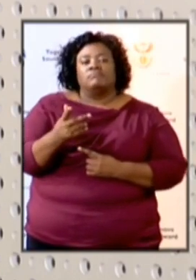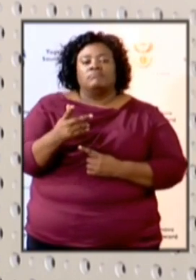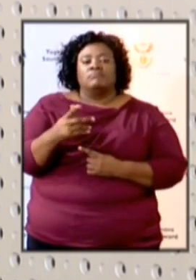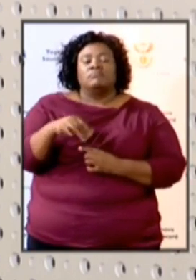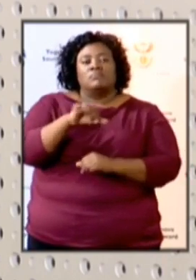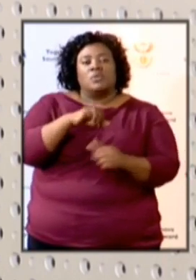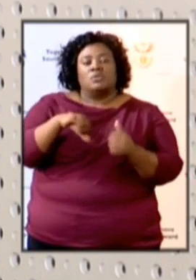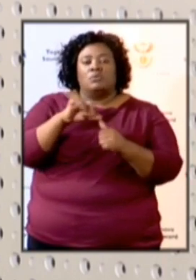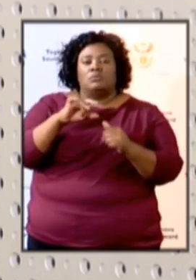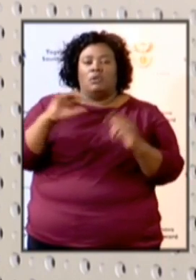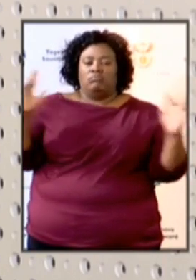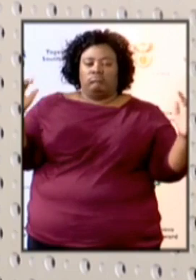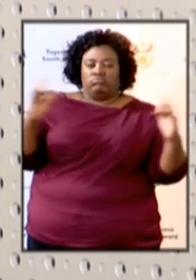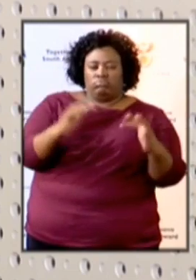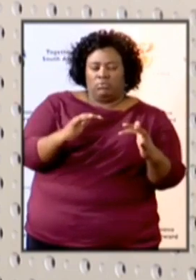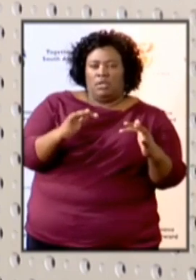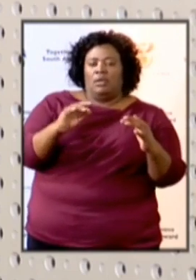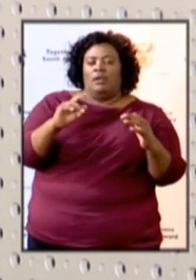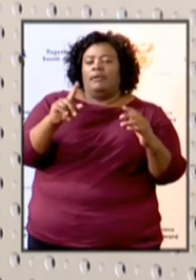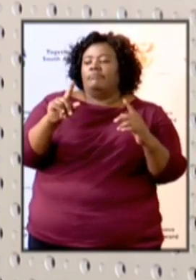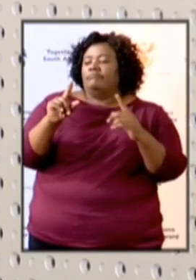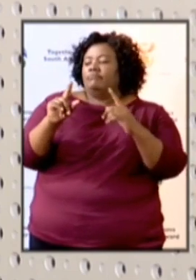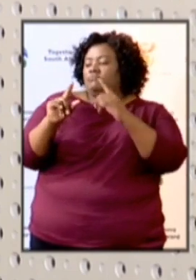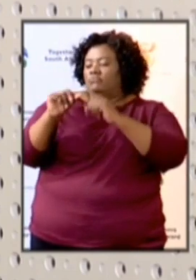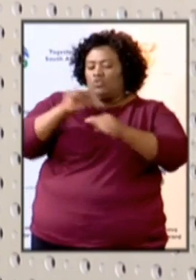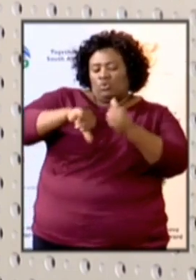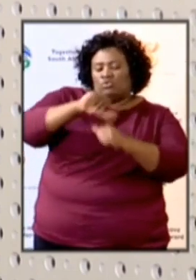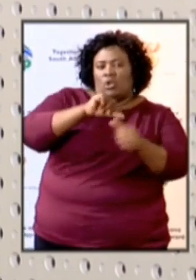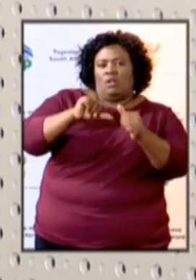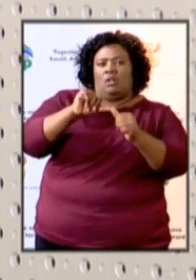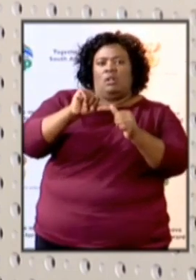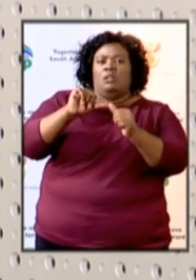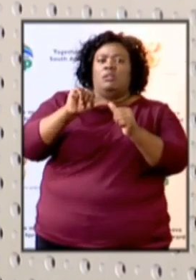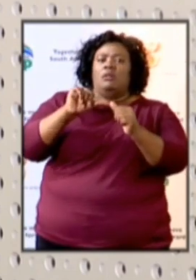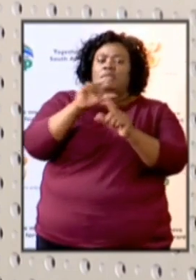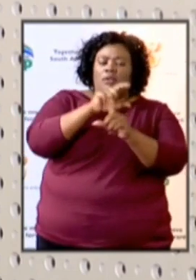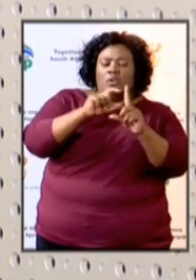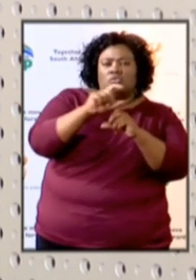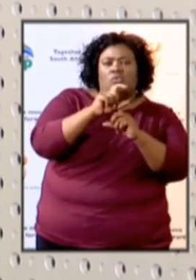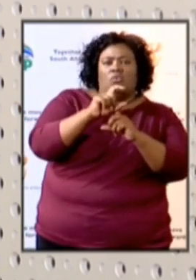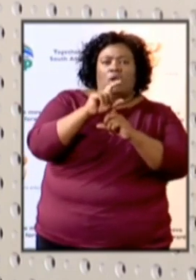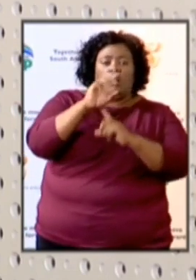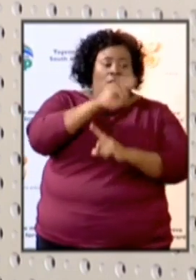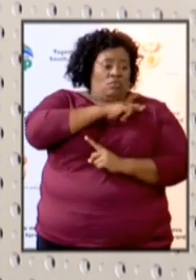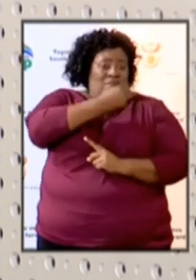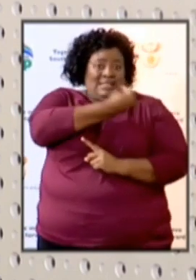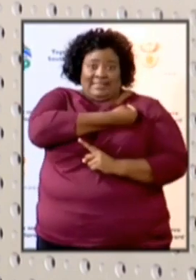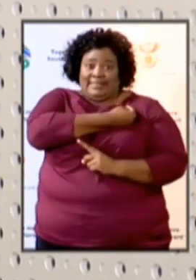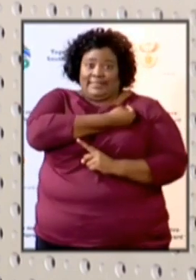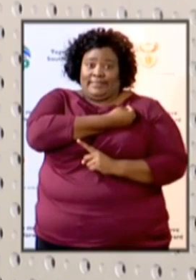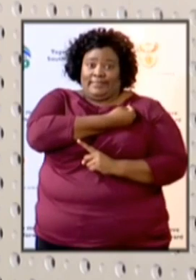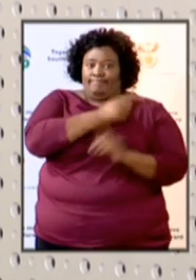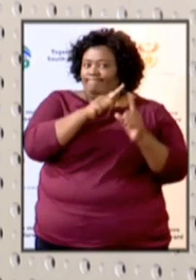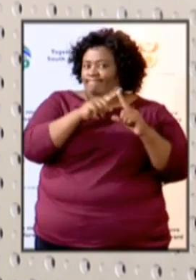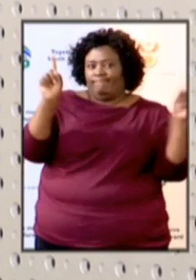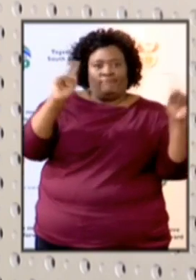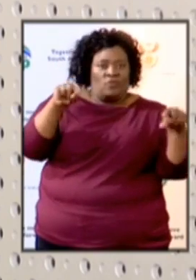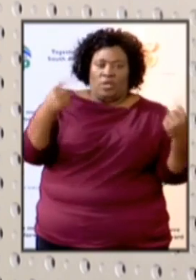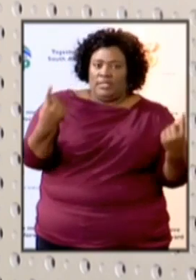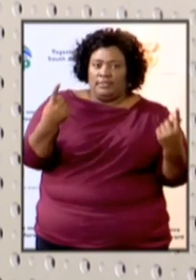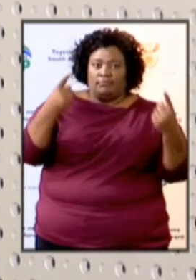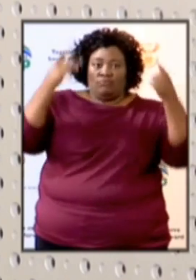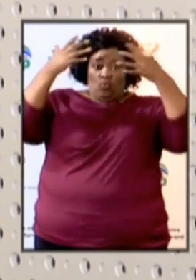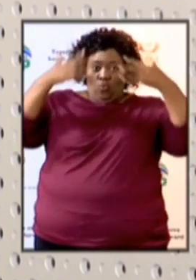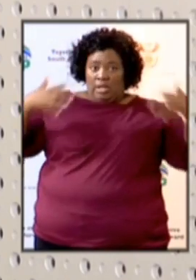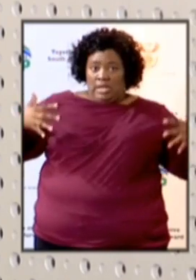social, cultural, religious gatherings are out. Weddings, they are